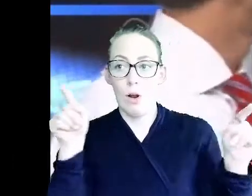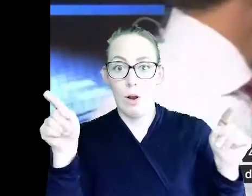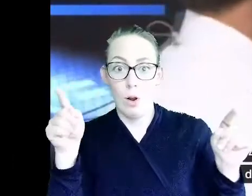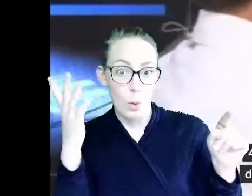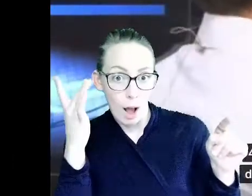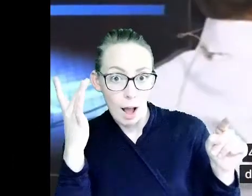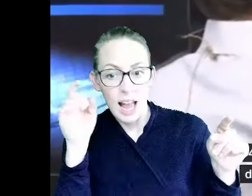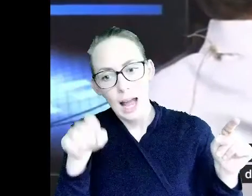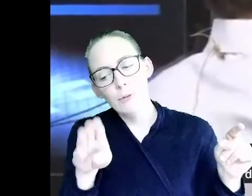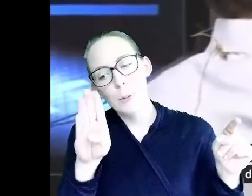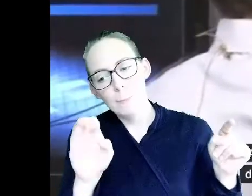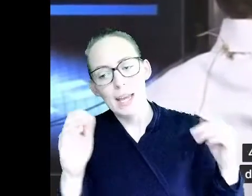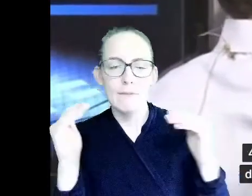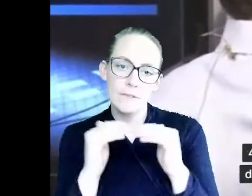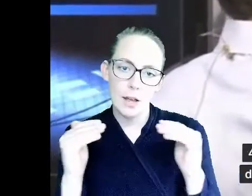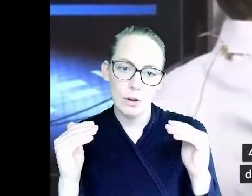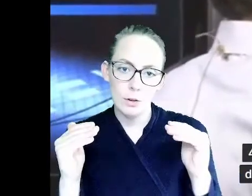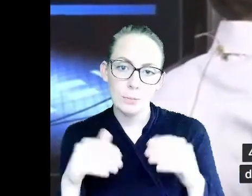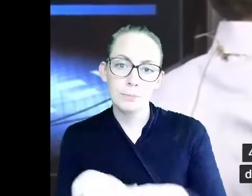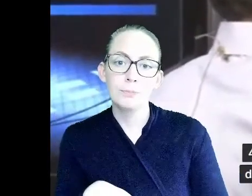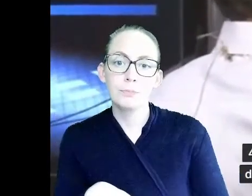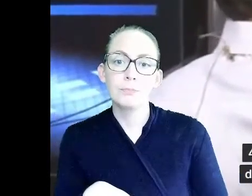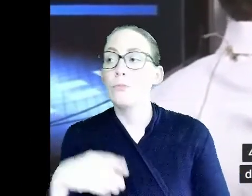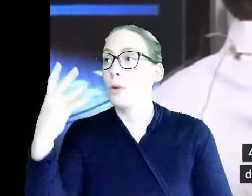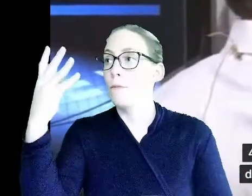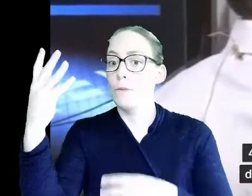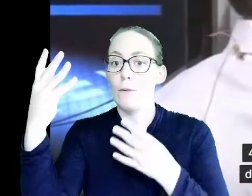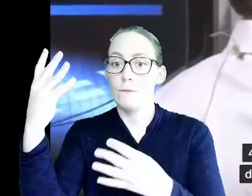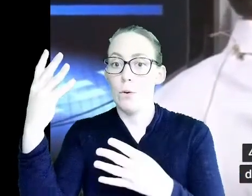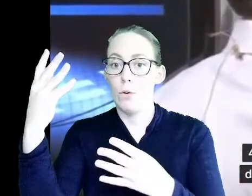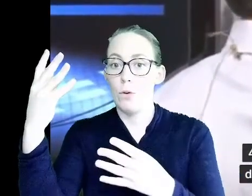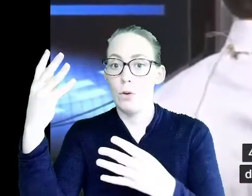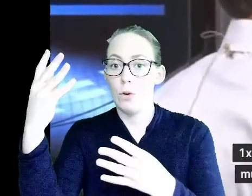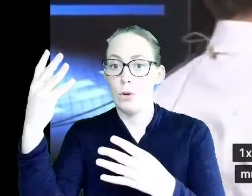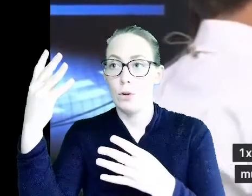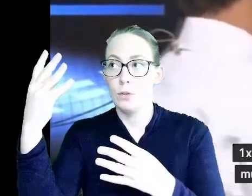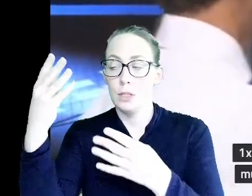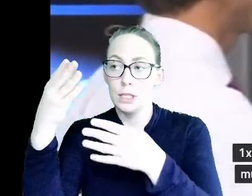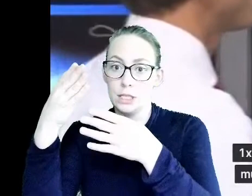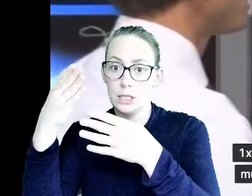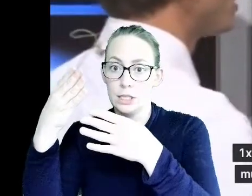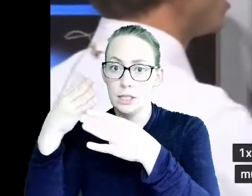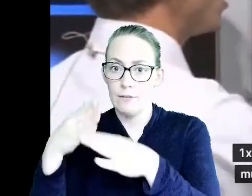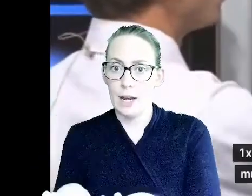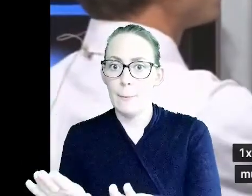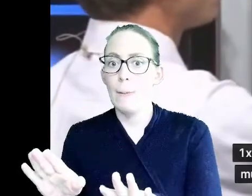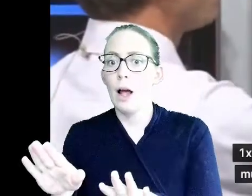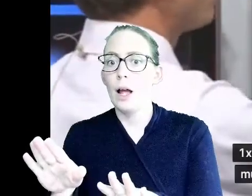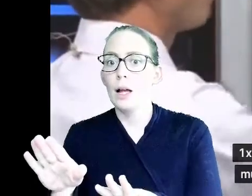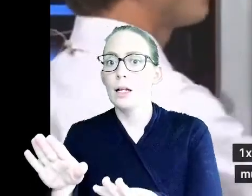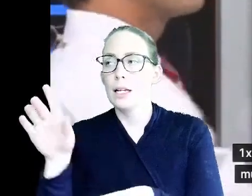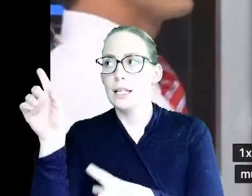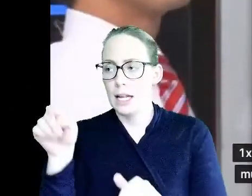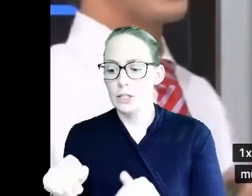fair. 4 divided by 4 is 1. It cancels itself out. 1x equals,